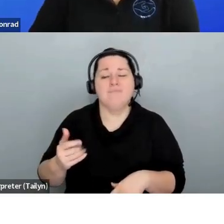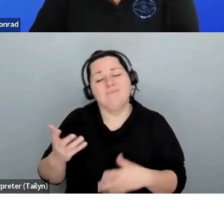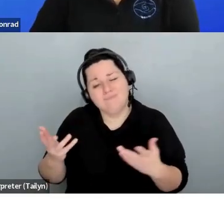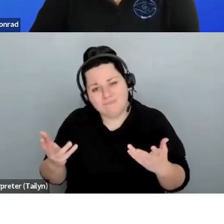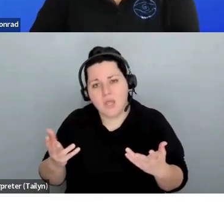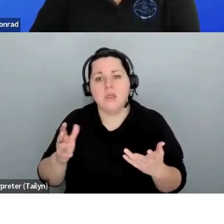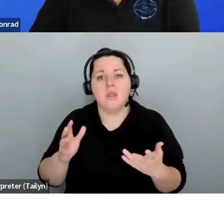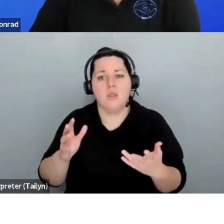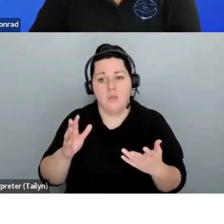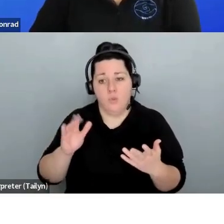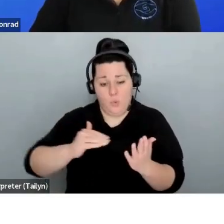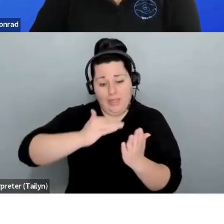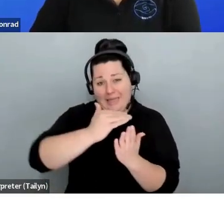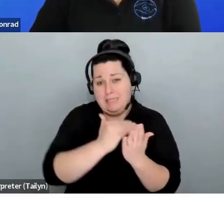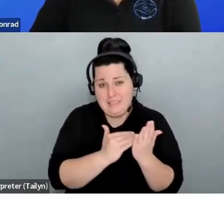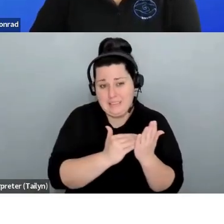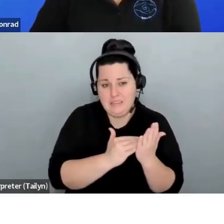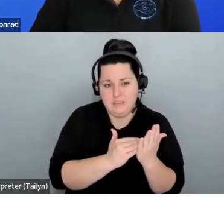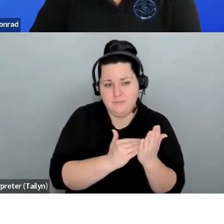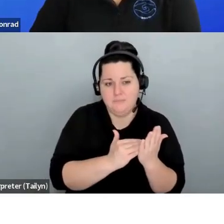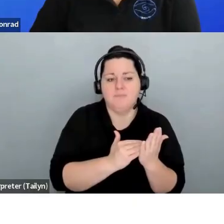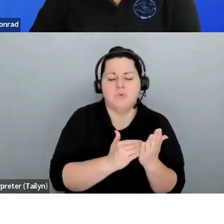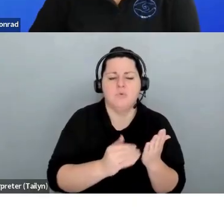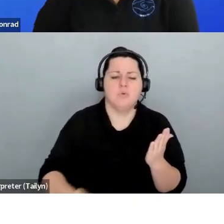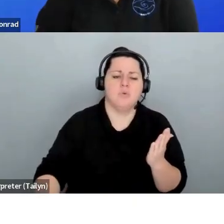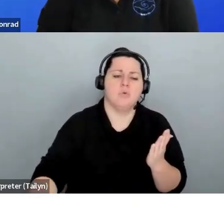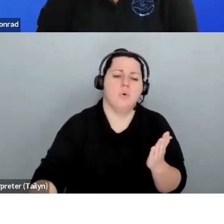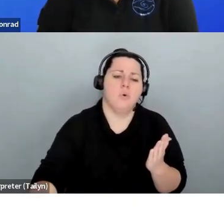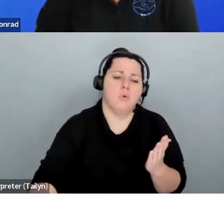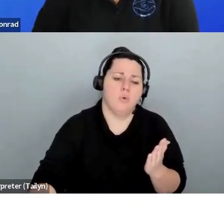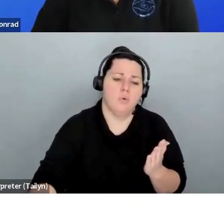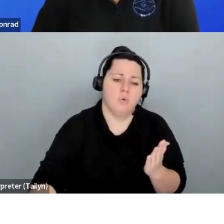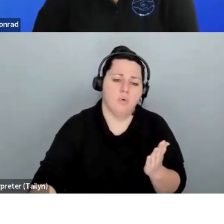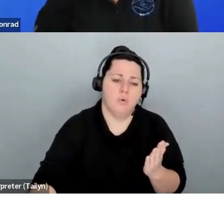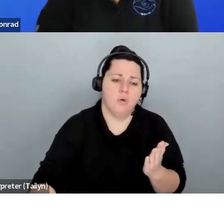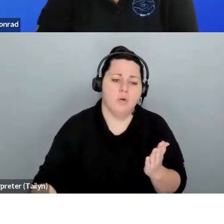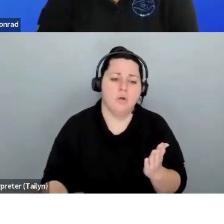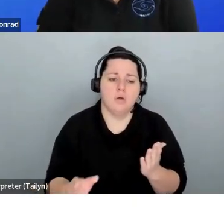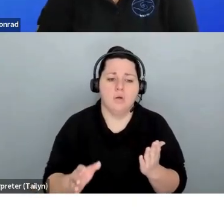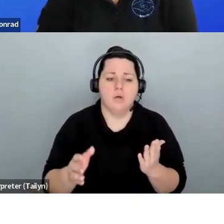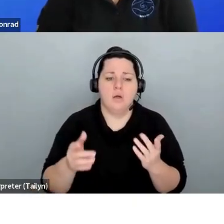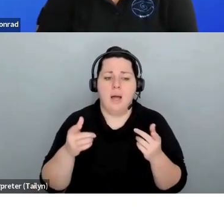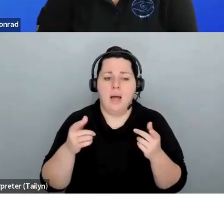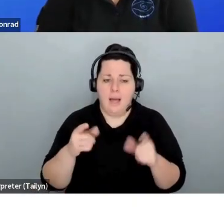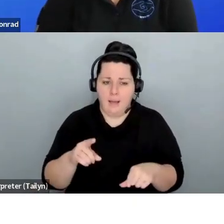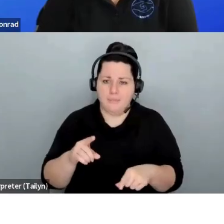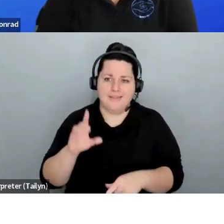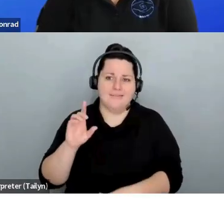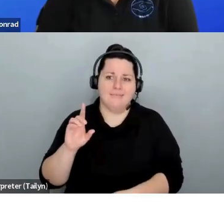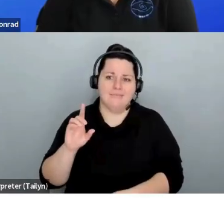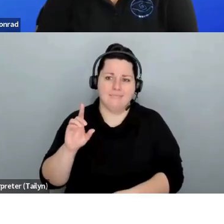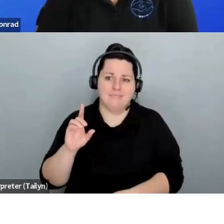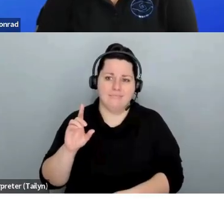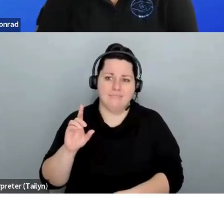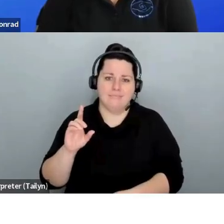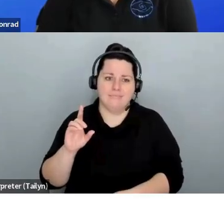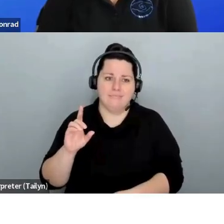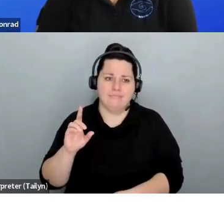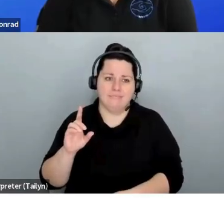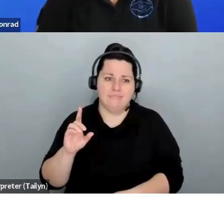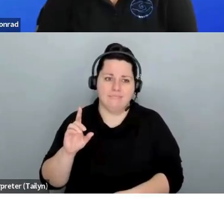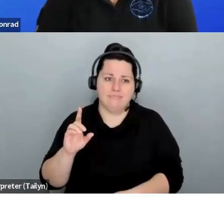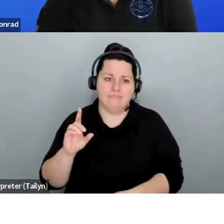basically what those lists, let's say if you go onto our DSI page and you click on that